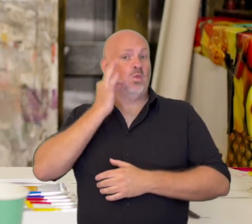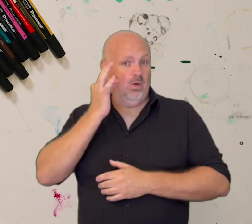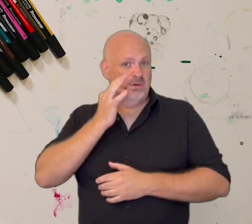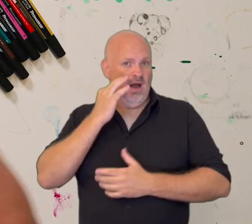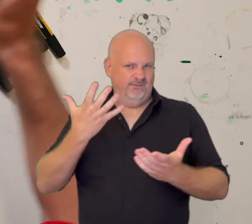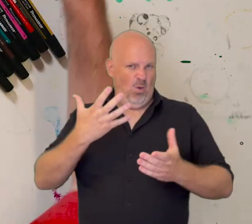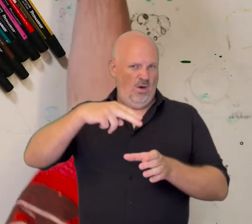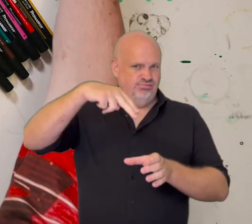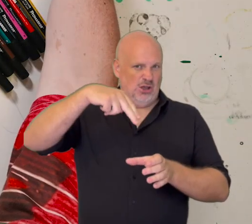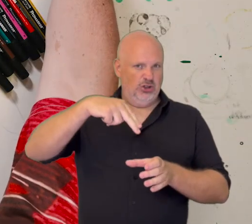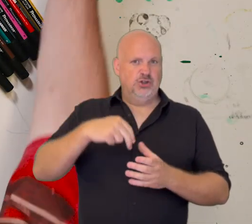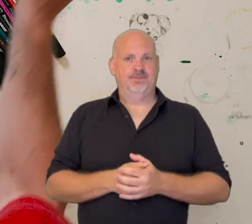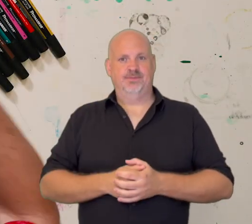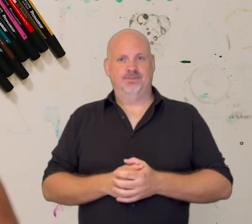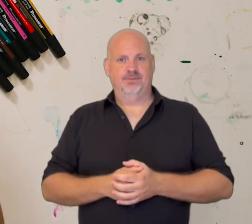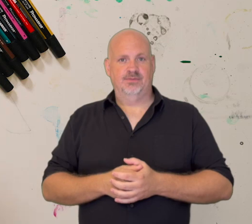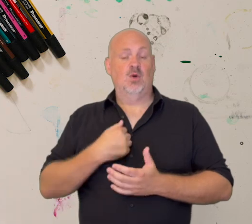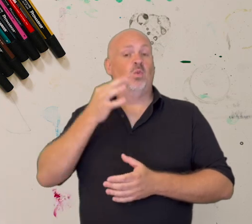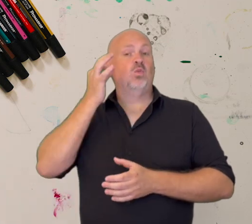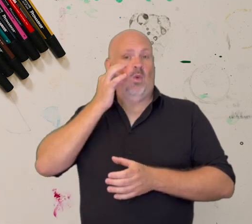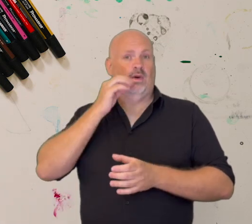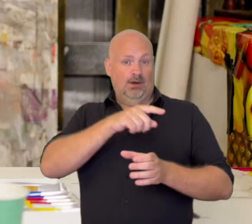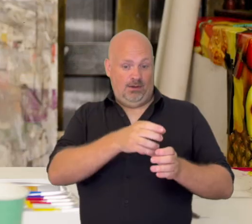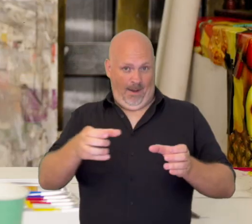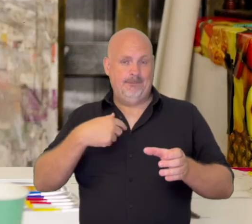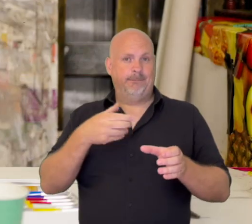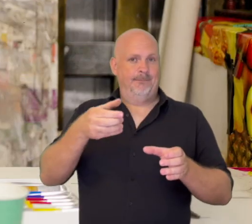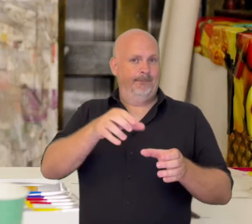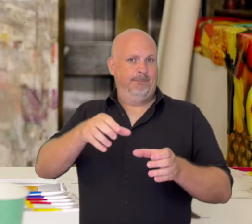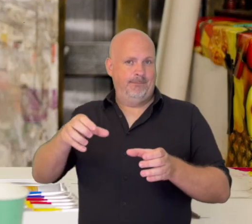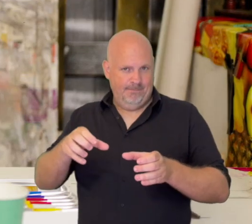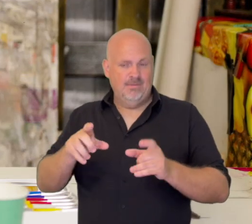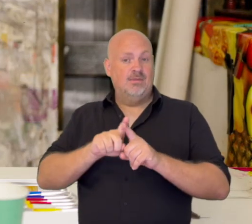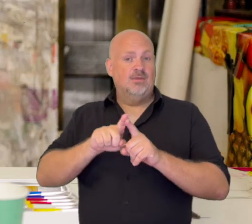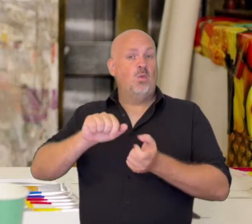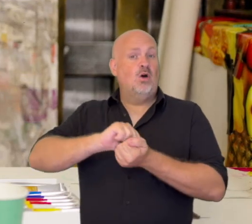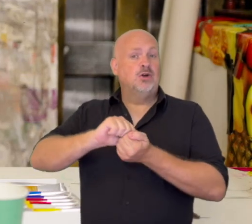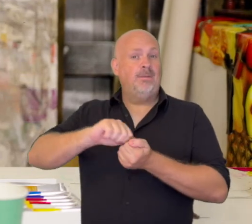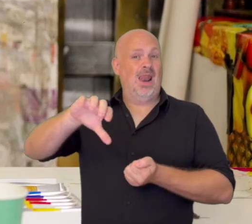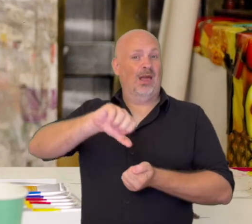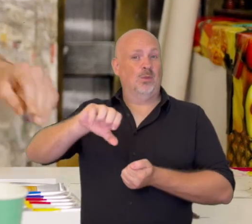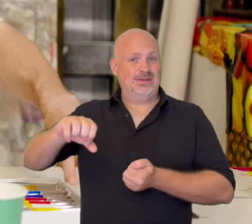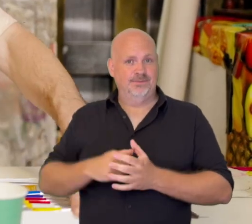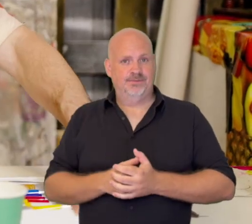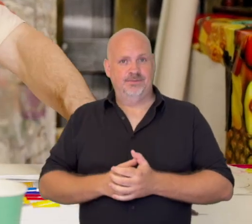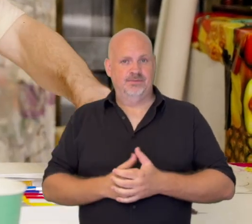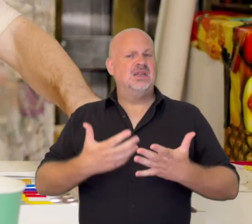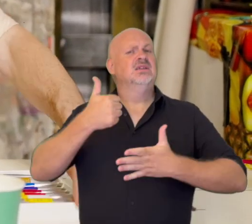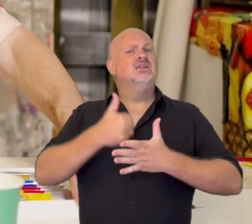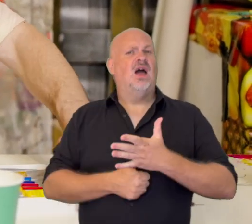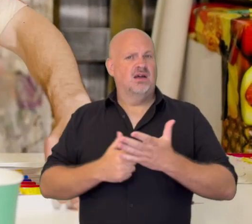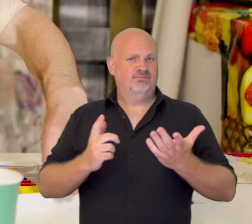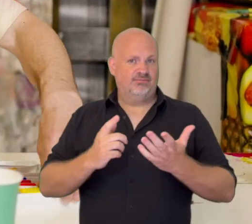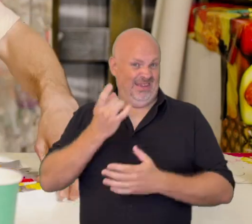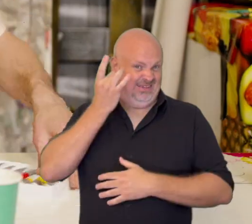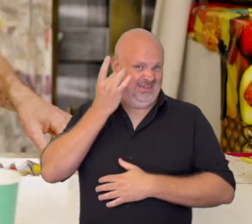for our brushes, and we will be adding water to these cups and washing up liquid too. So let's start